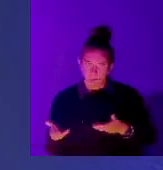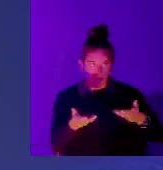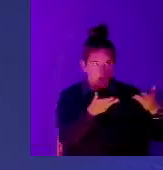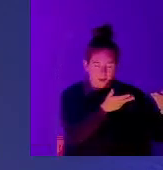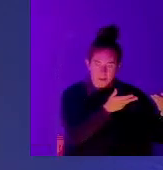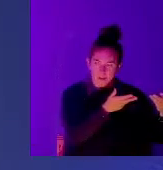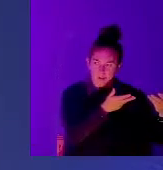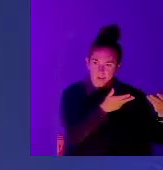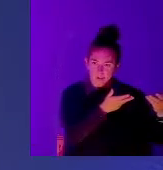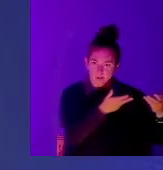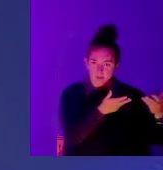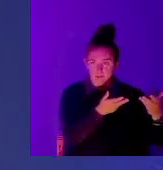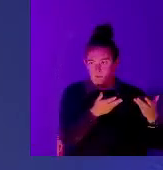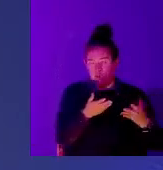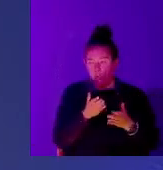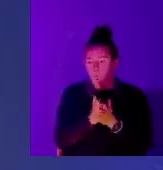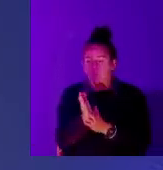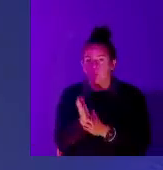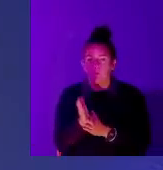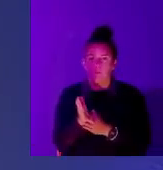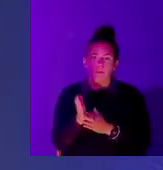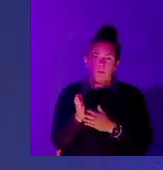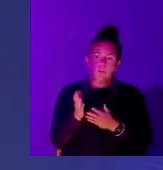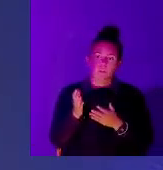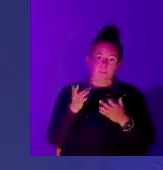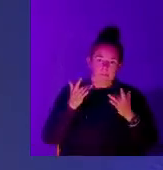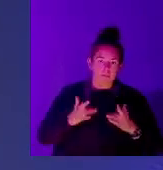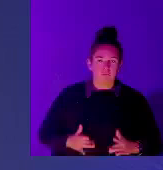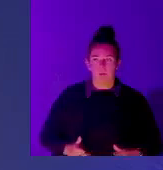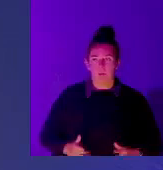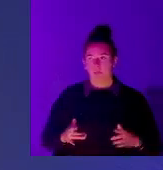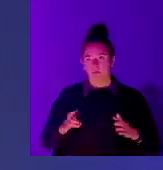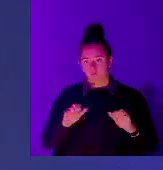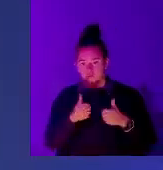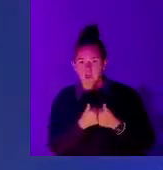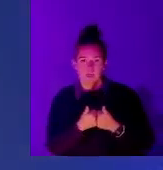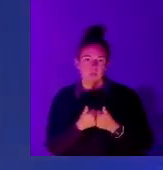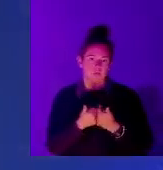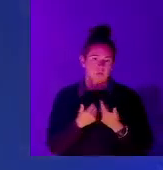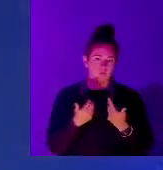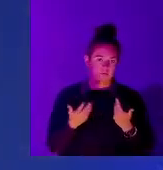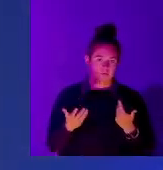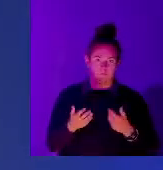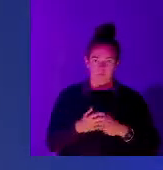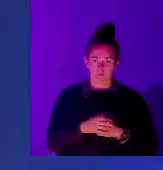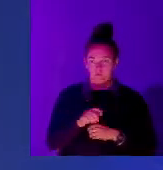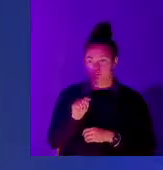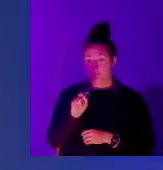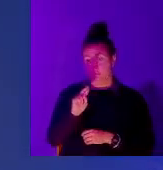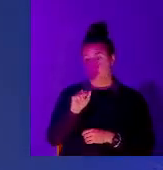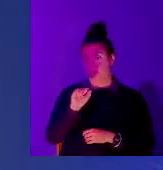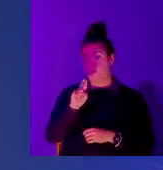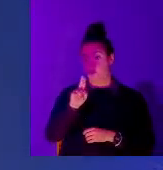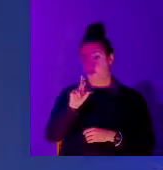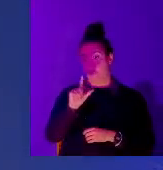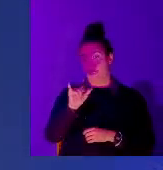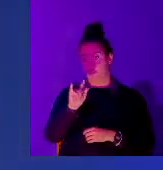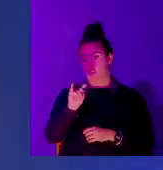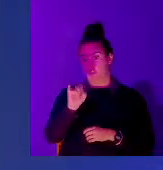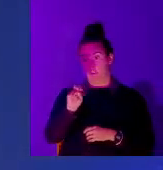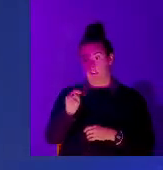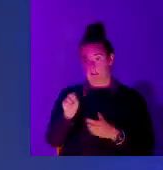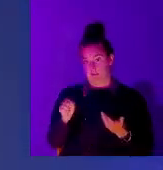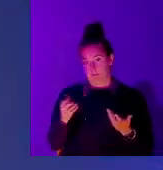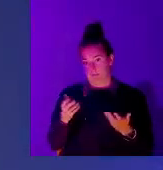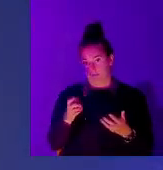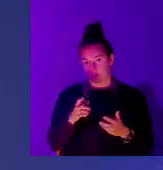and tribulations. That goes back to what I said. He doesn't have to answer to anybody. He doesn't have